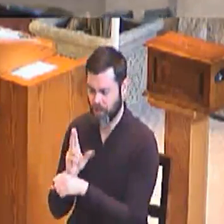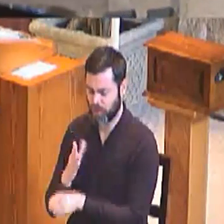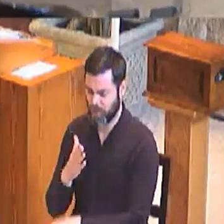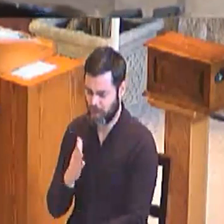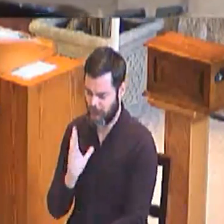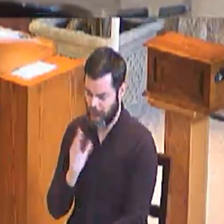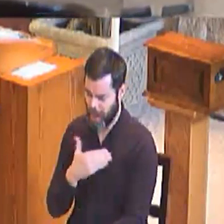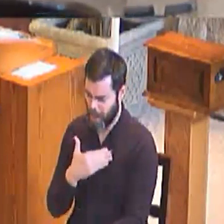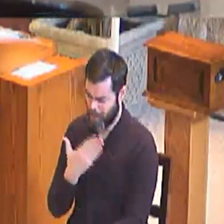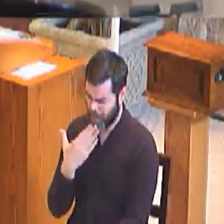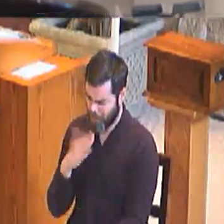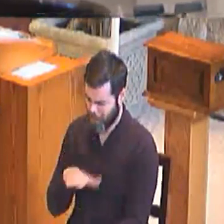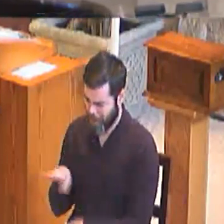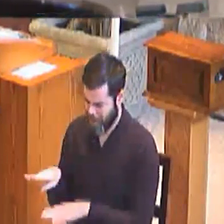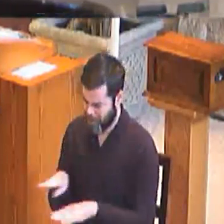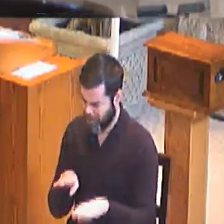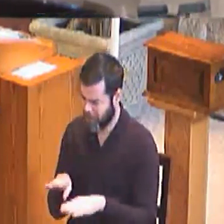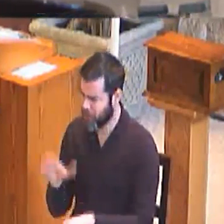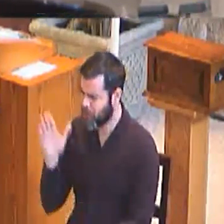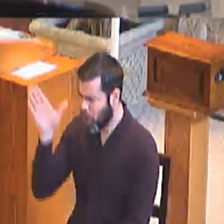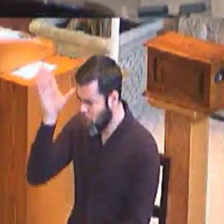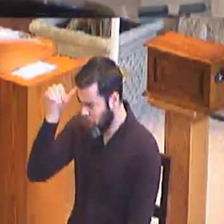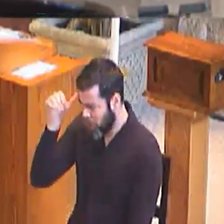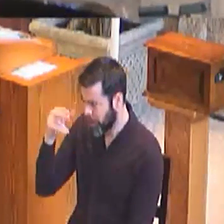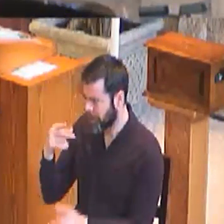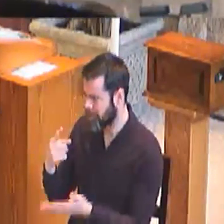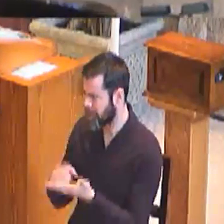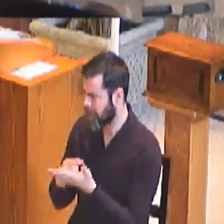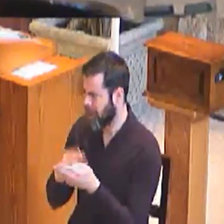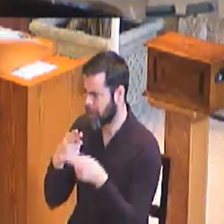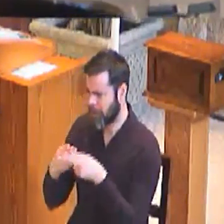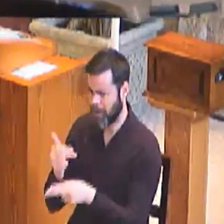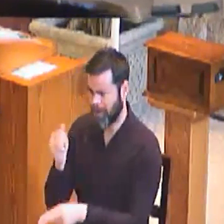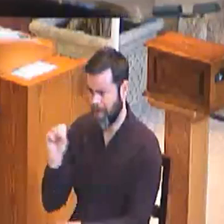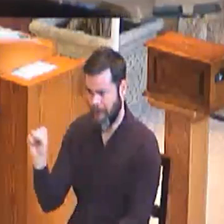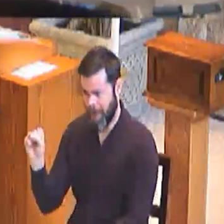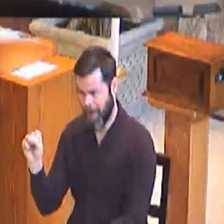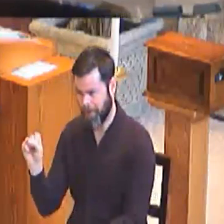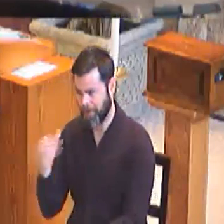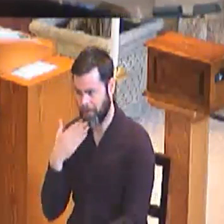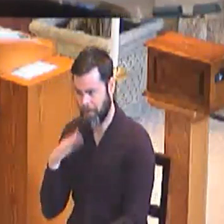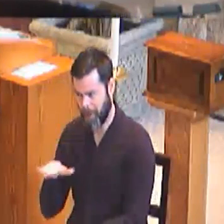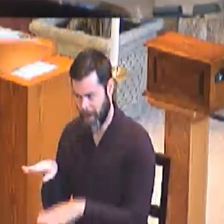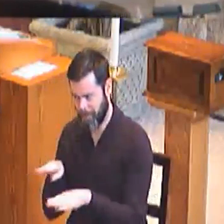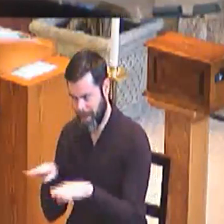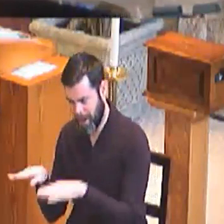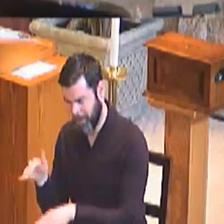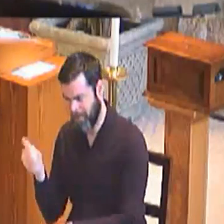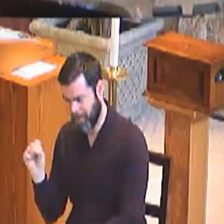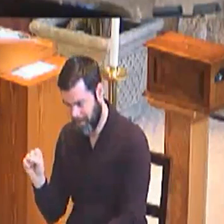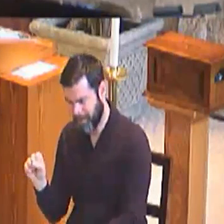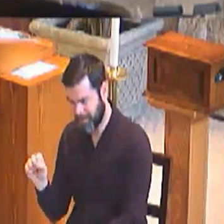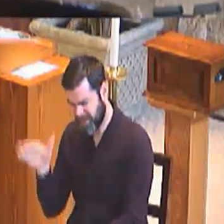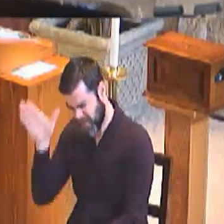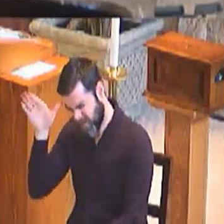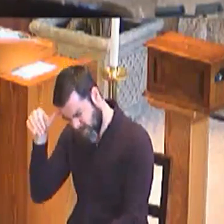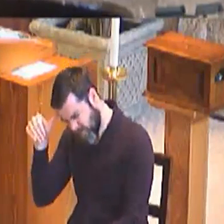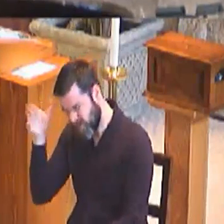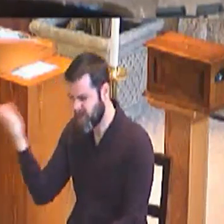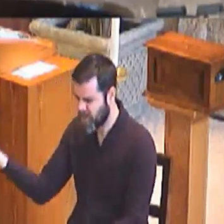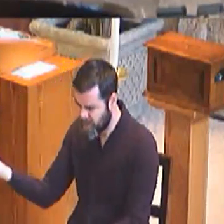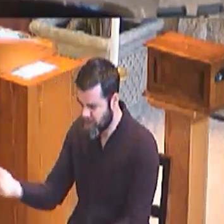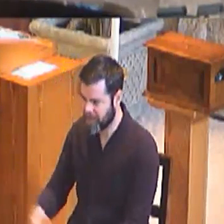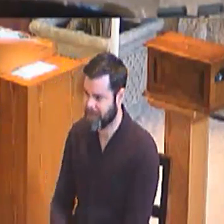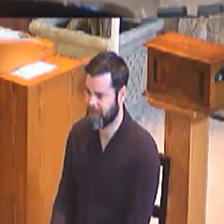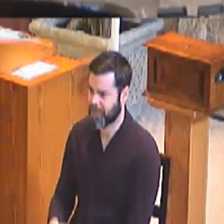Donkey is sometimes referred to as an ass. You know, some of our own asinine behavior. I could name you several